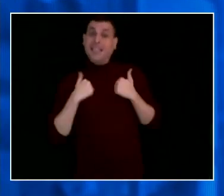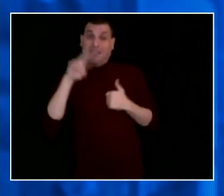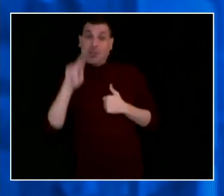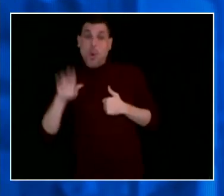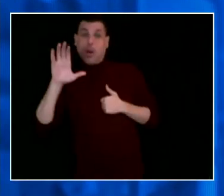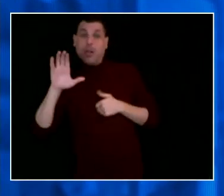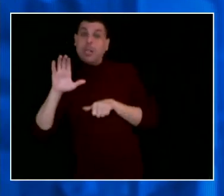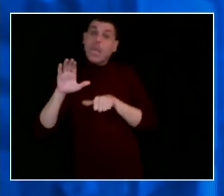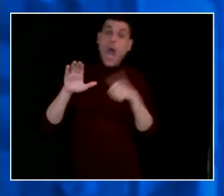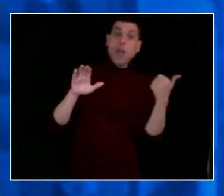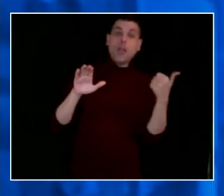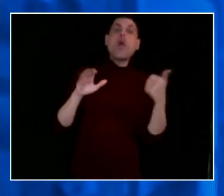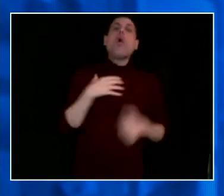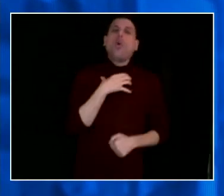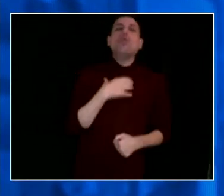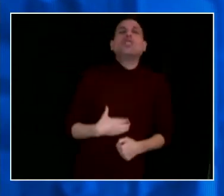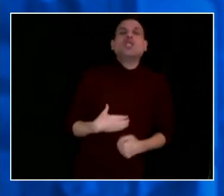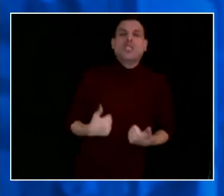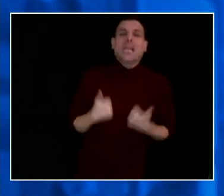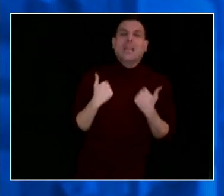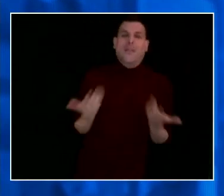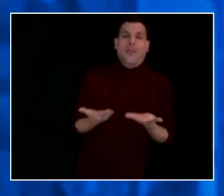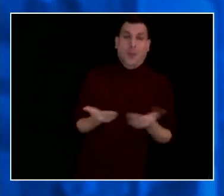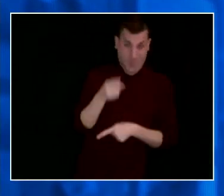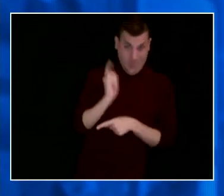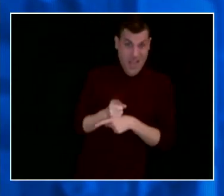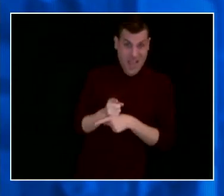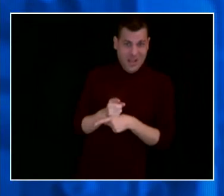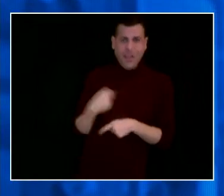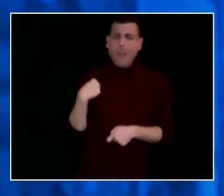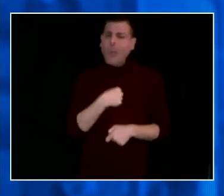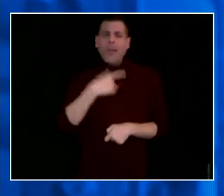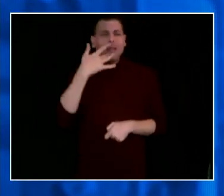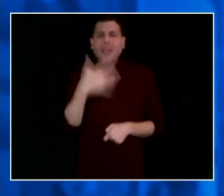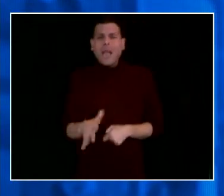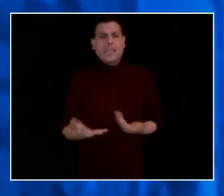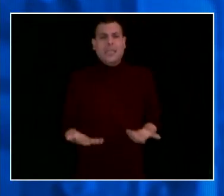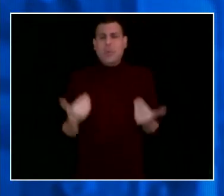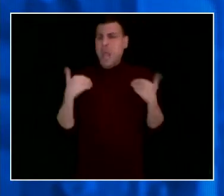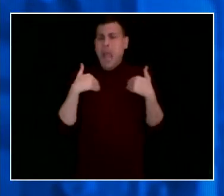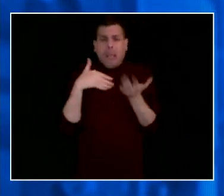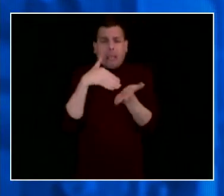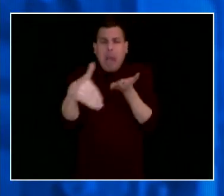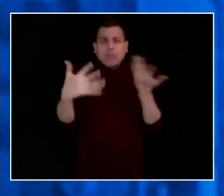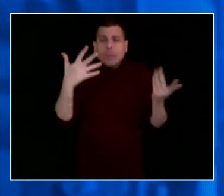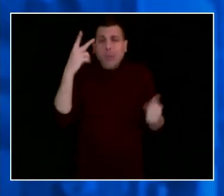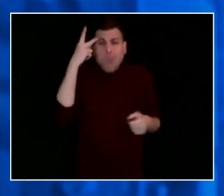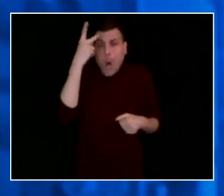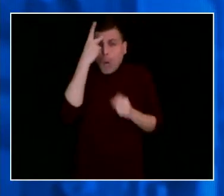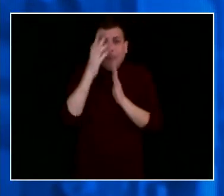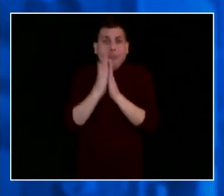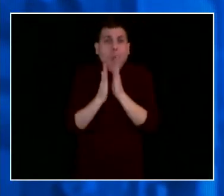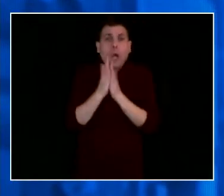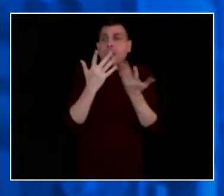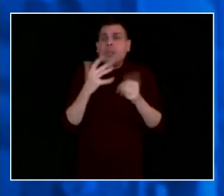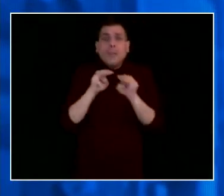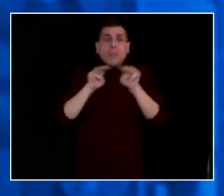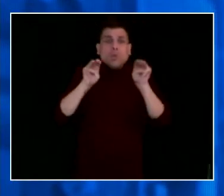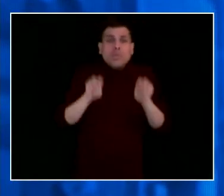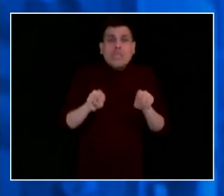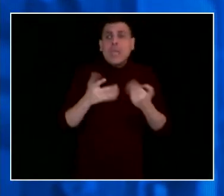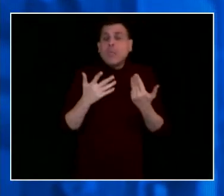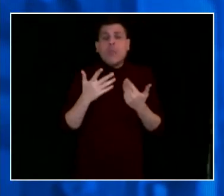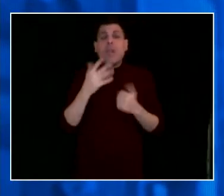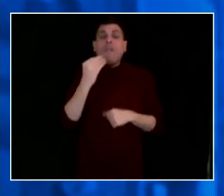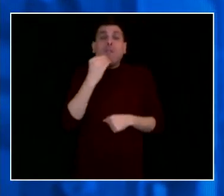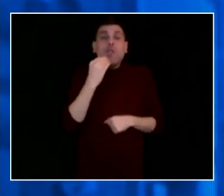we're here. We're the lucky one. Where else can you find thousands of parks, hundreds of museums, and food from every culture, all